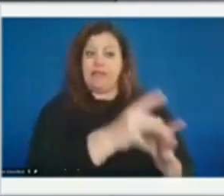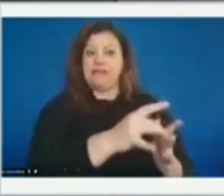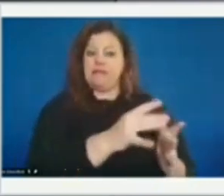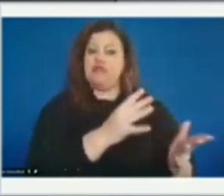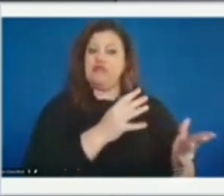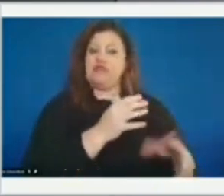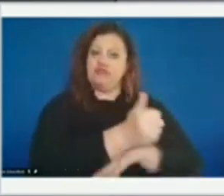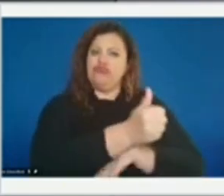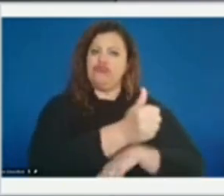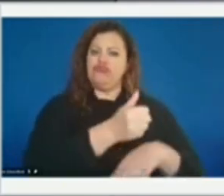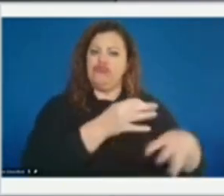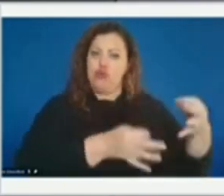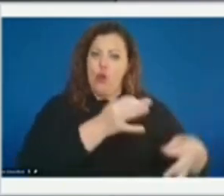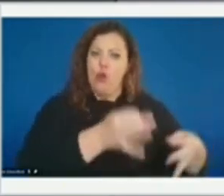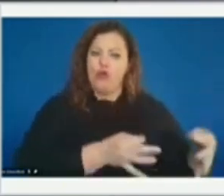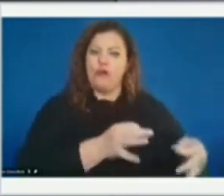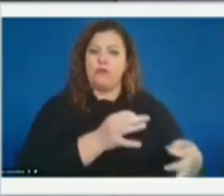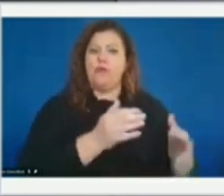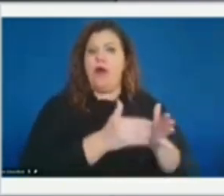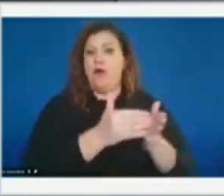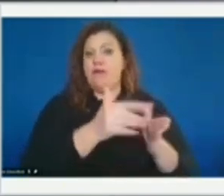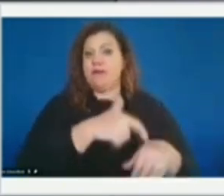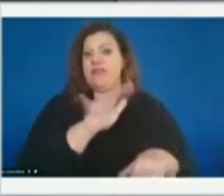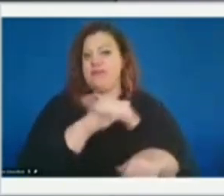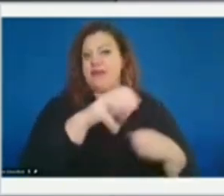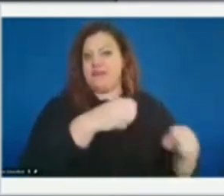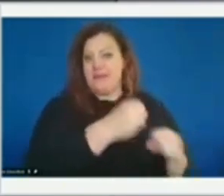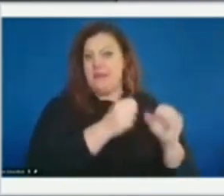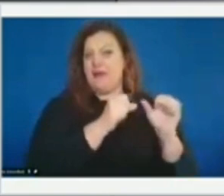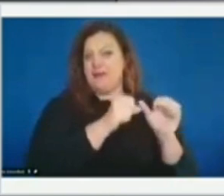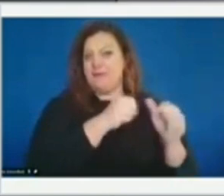years-long process. The SWITCH program